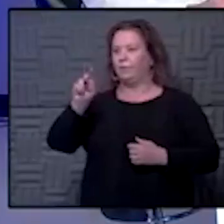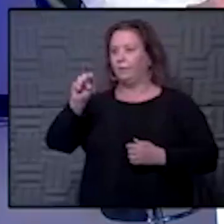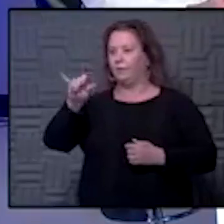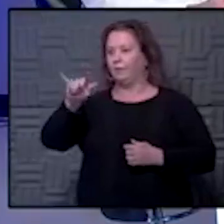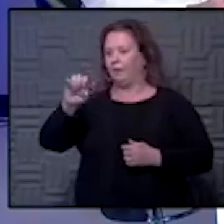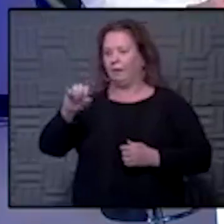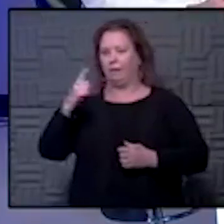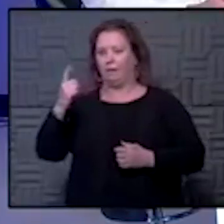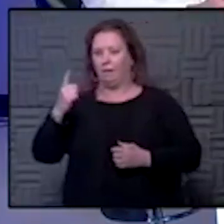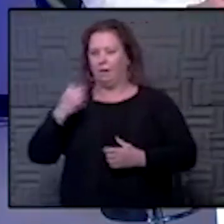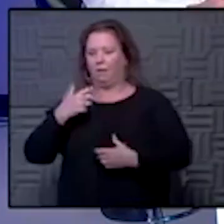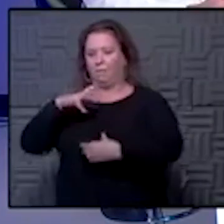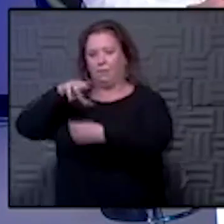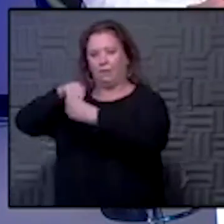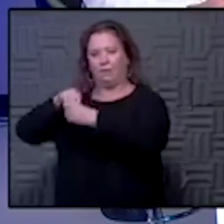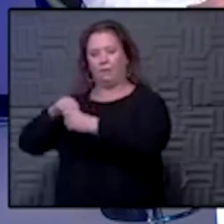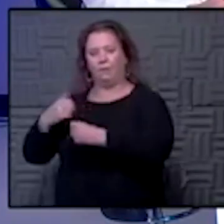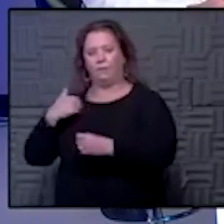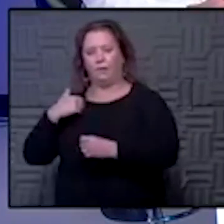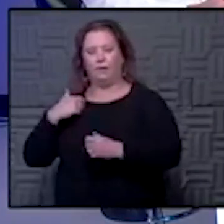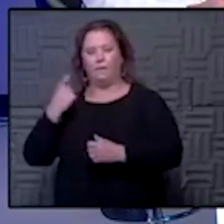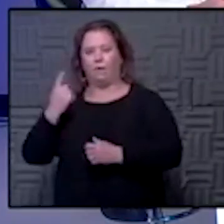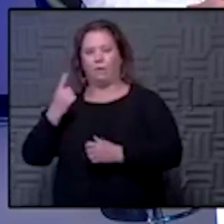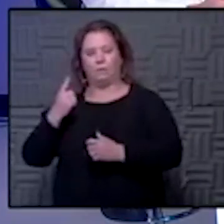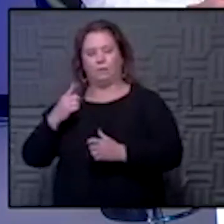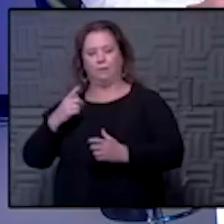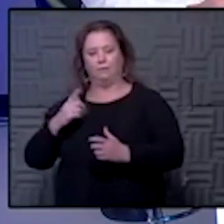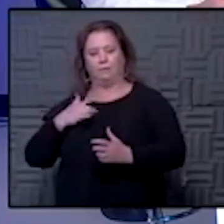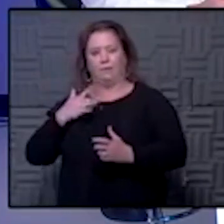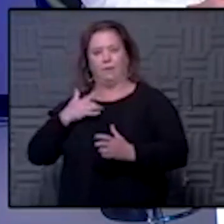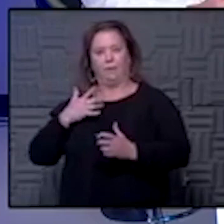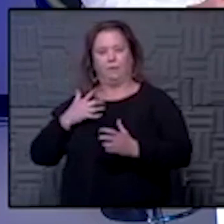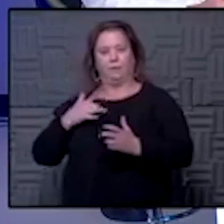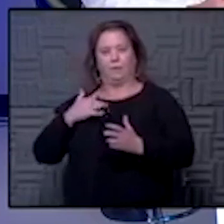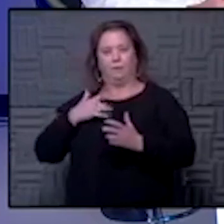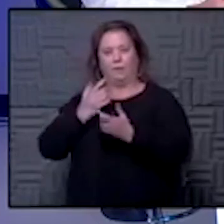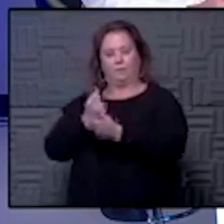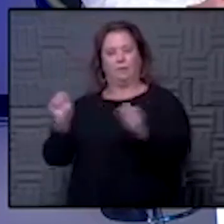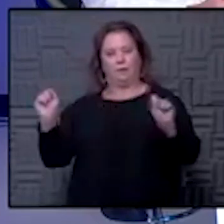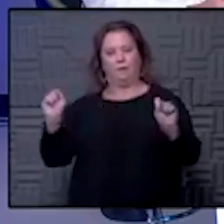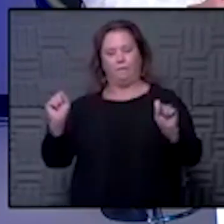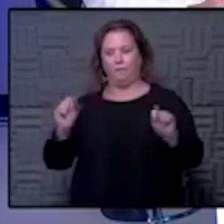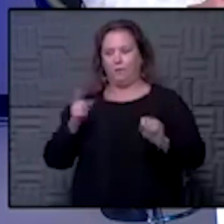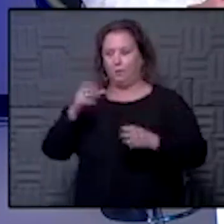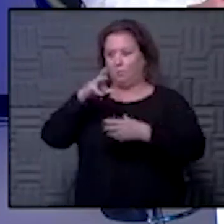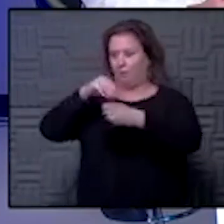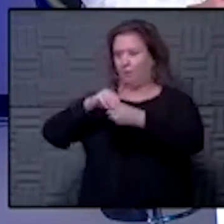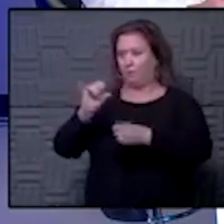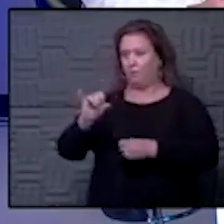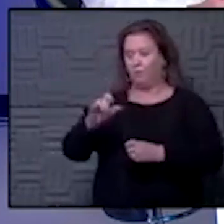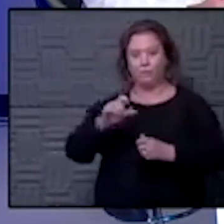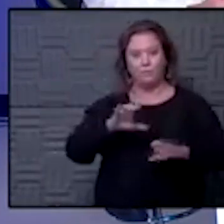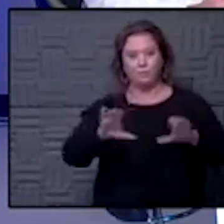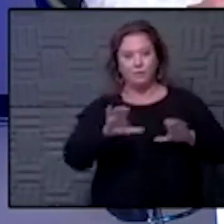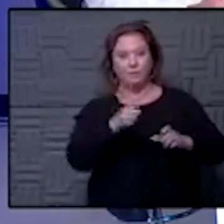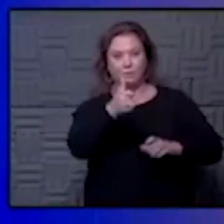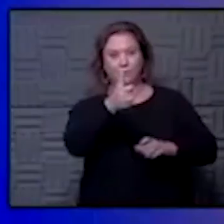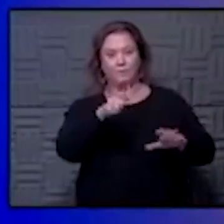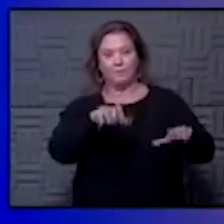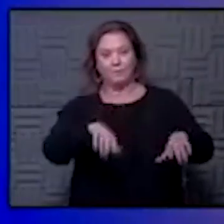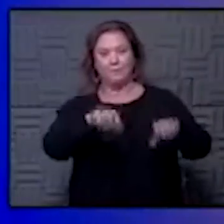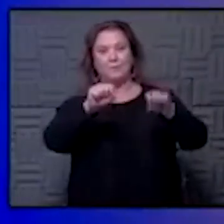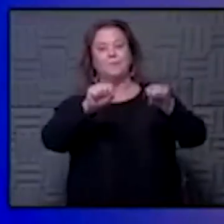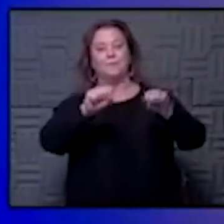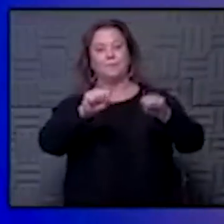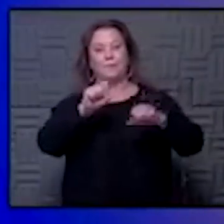and I've always found that the way I got treated was great. Yeah. I felt safe. I bet you've been in a few. I know you've done a few. I've